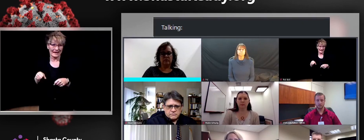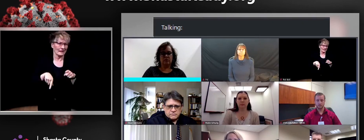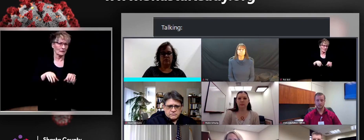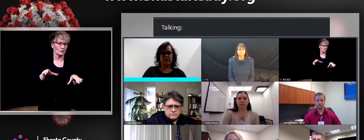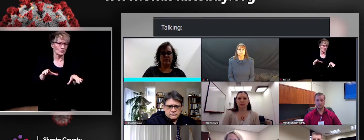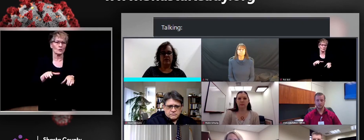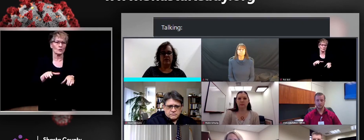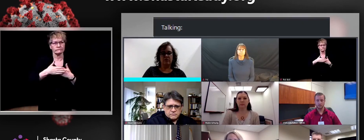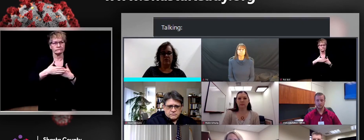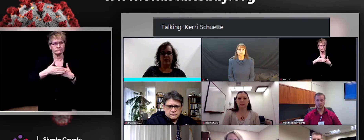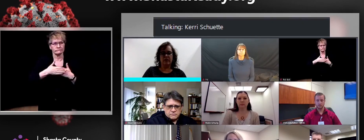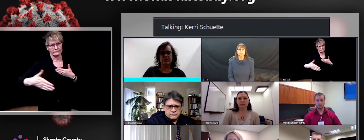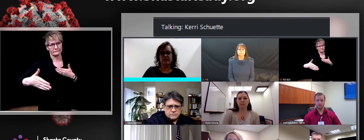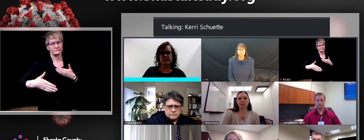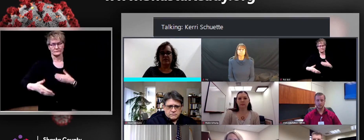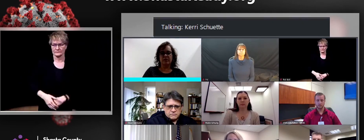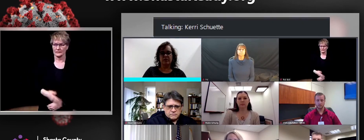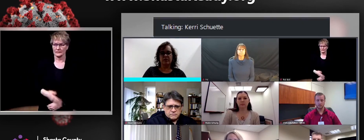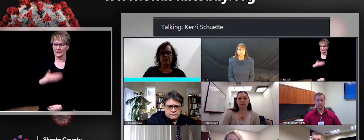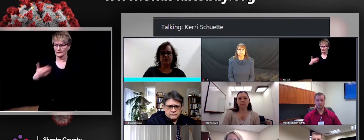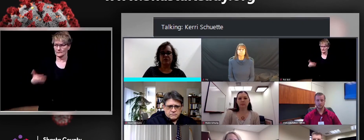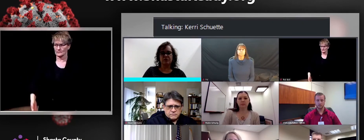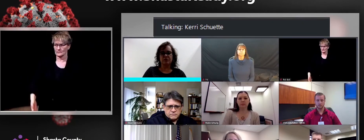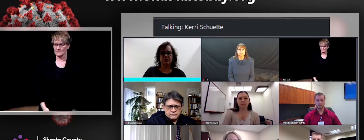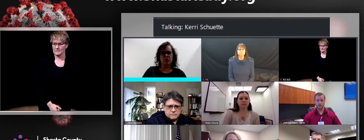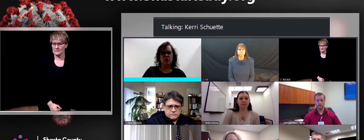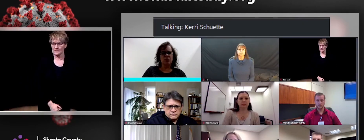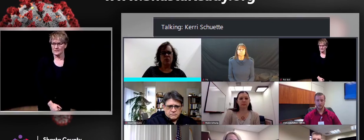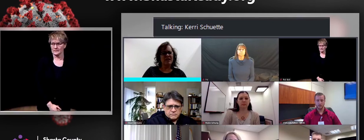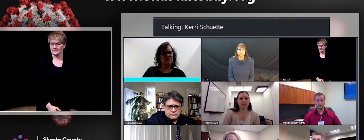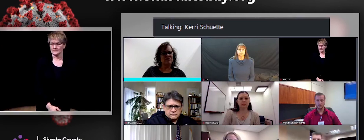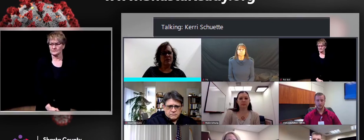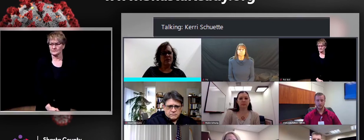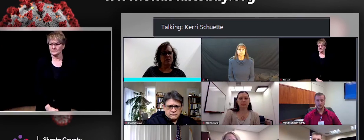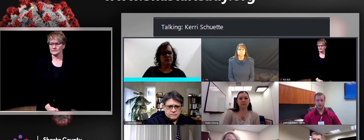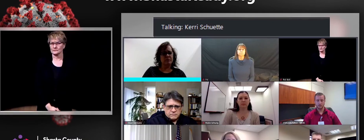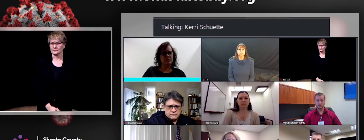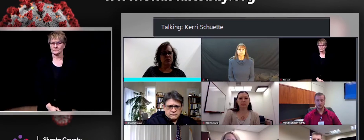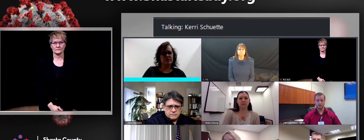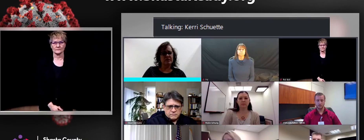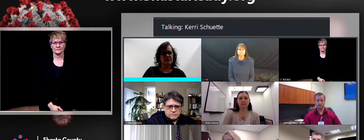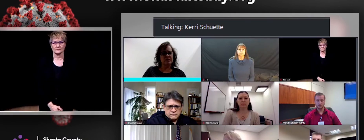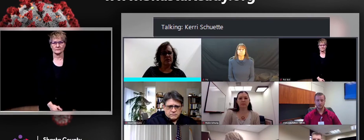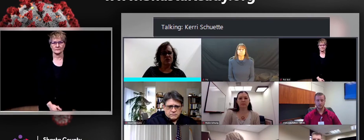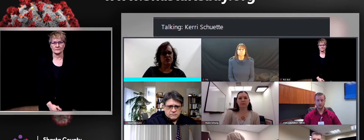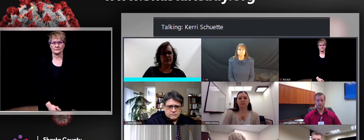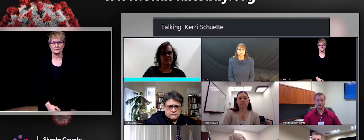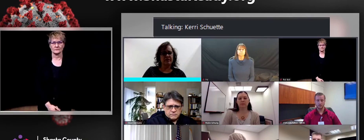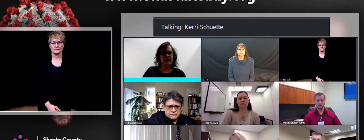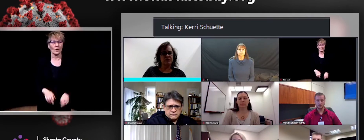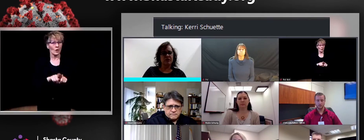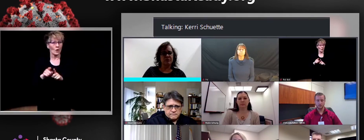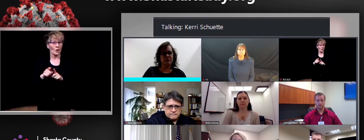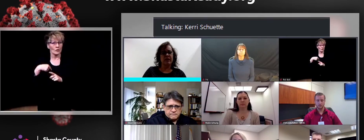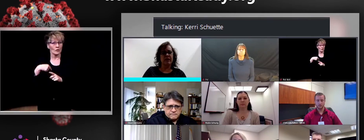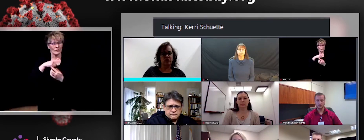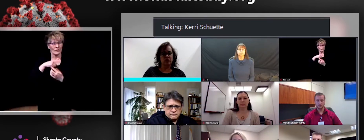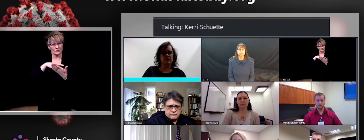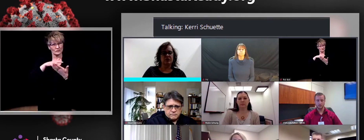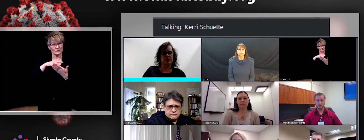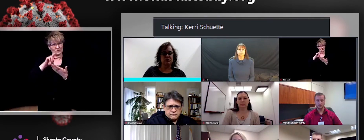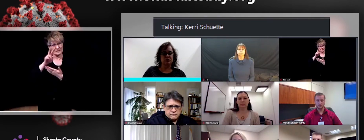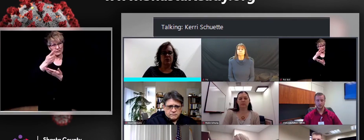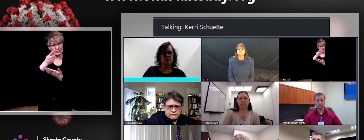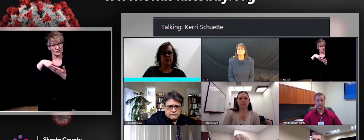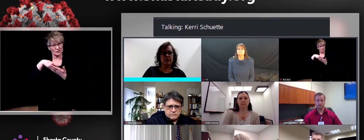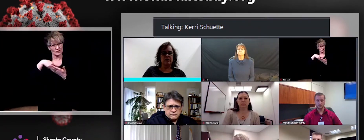All right, thank you. And Jessica, in response to your question, we're going to have to check back with our epidemiologist to double check that information, but I will get it